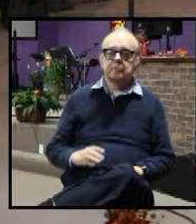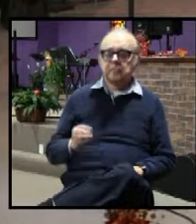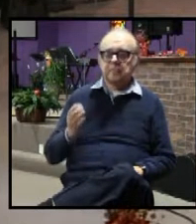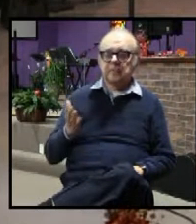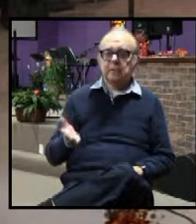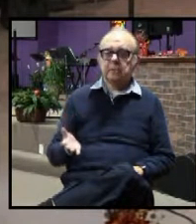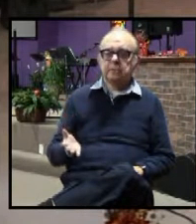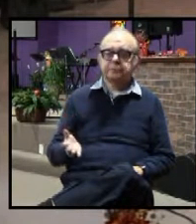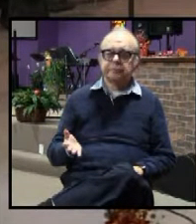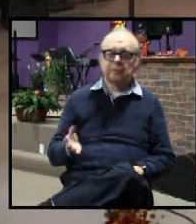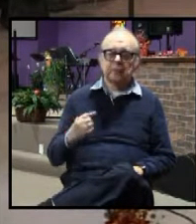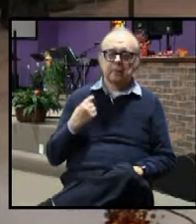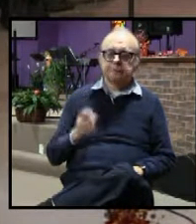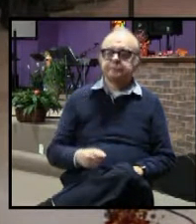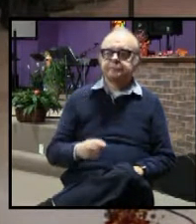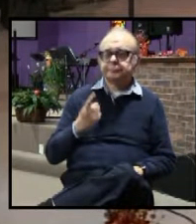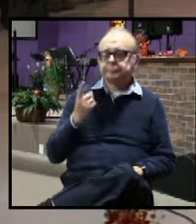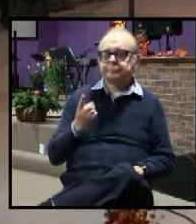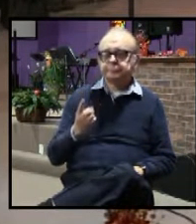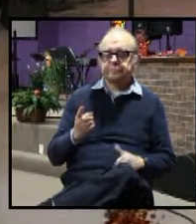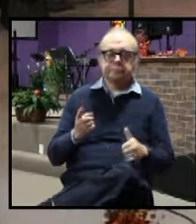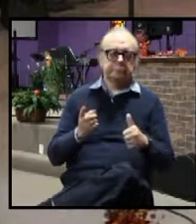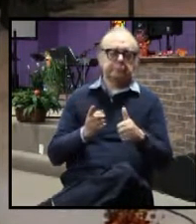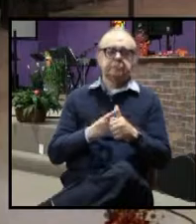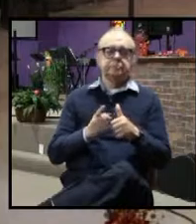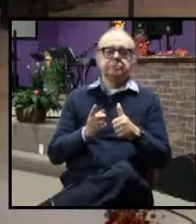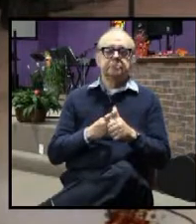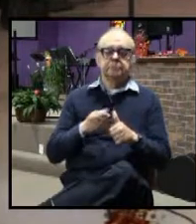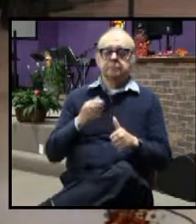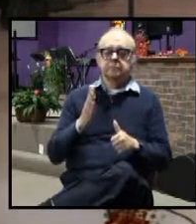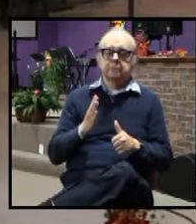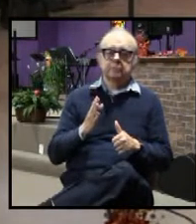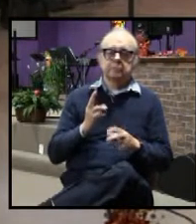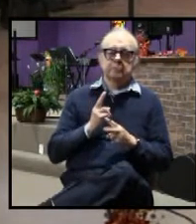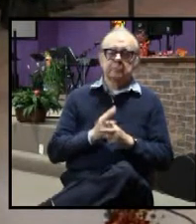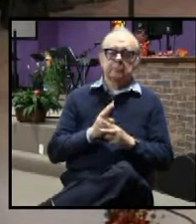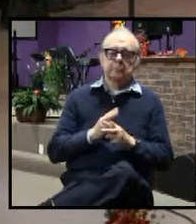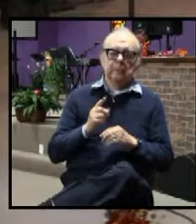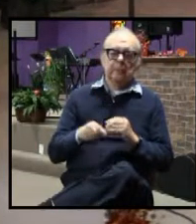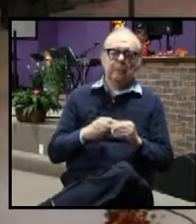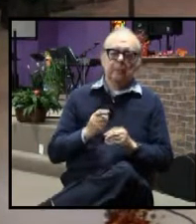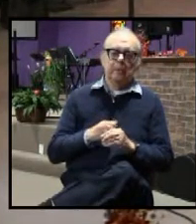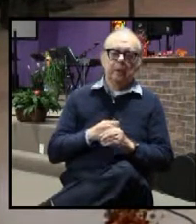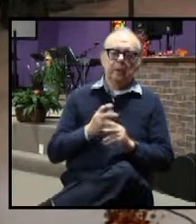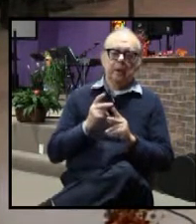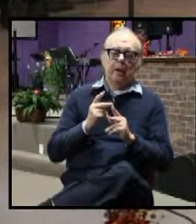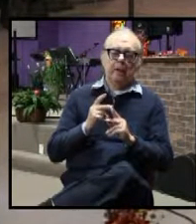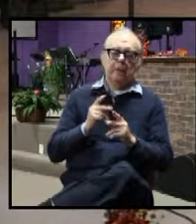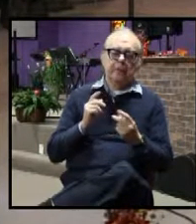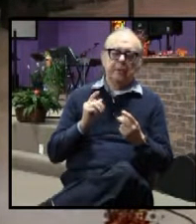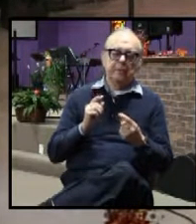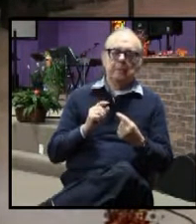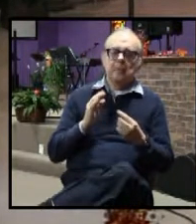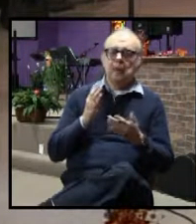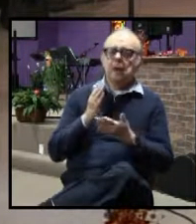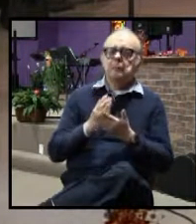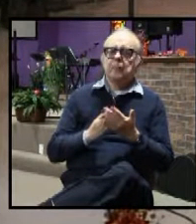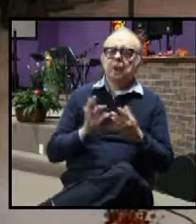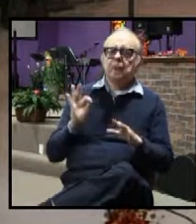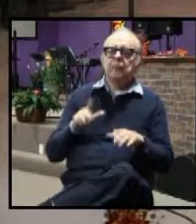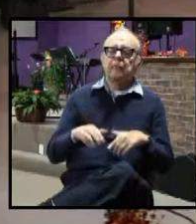And here, we need to understand, first of all, that God cares about every detail of